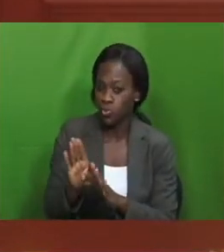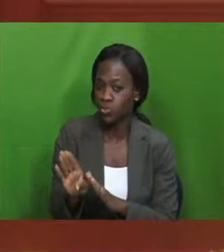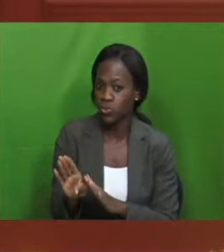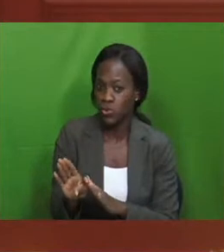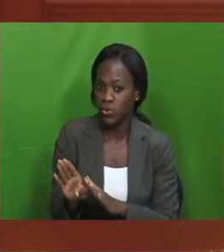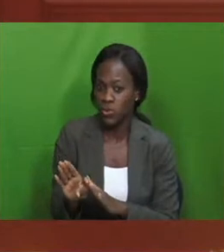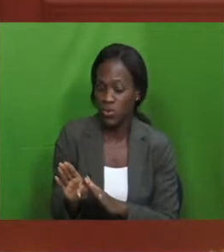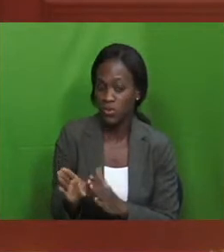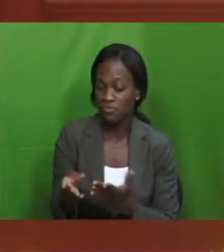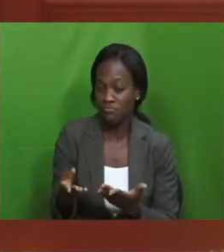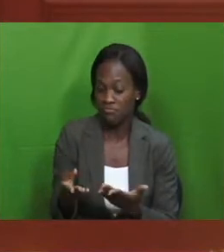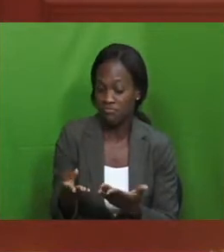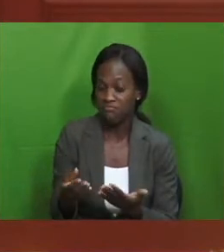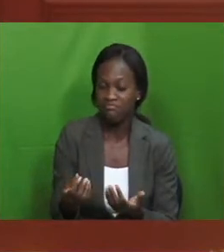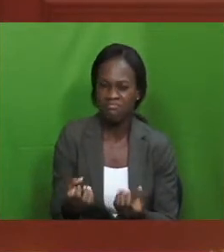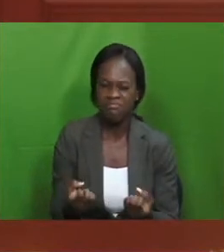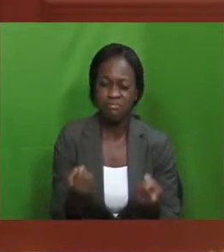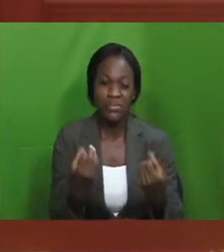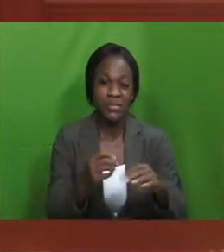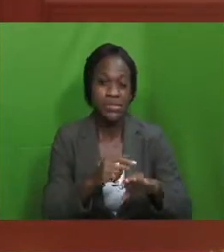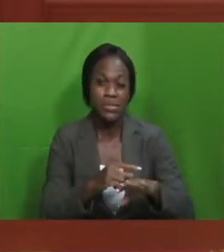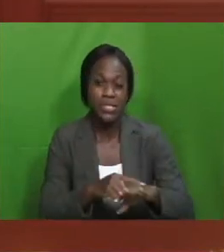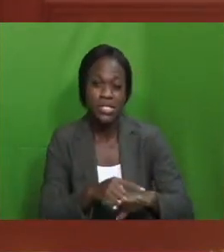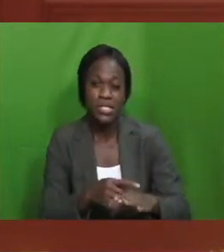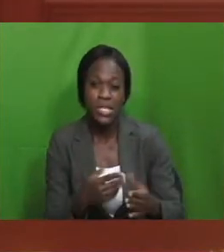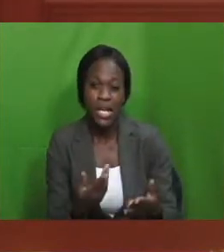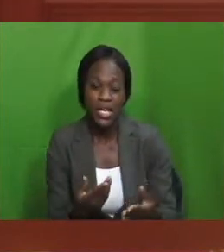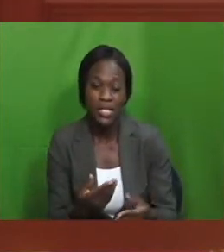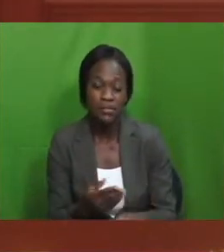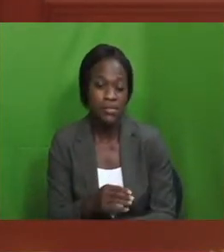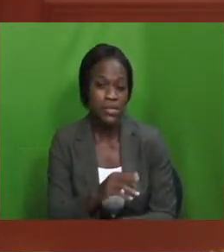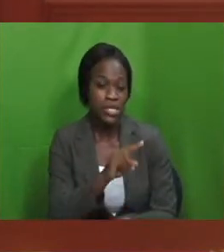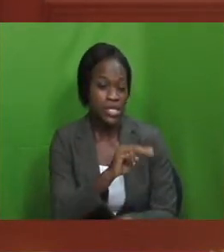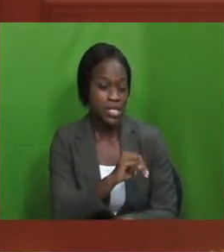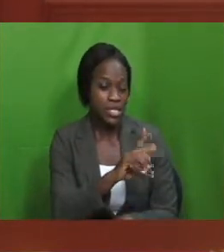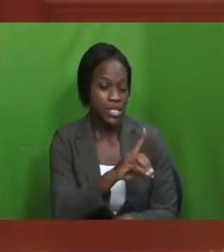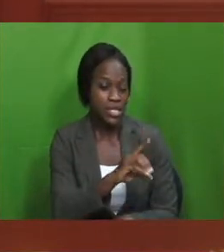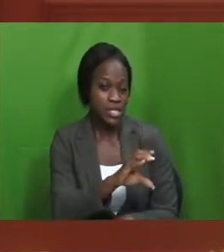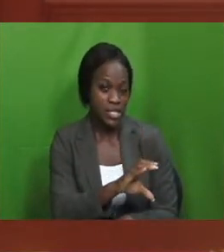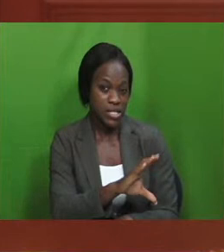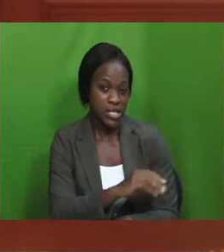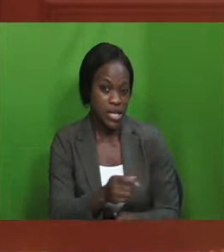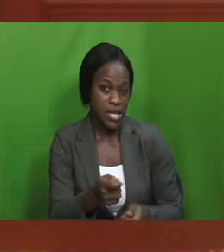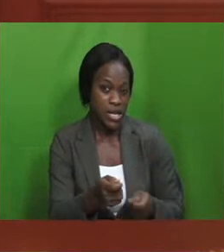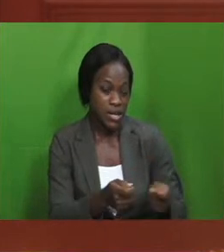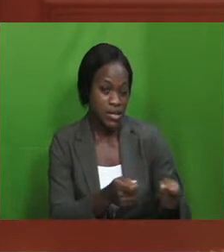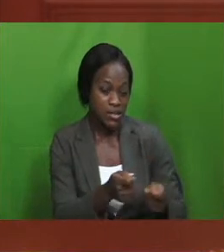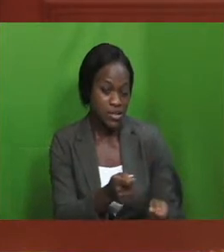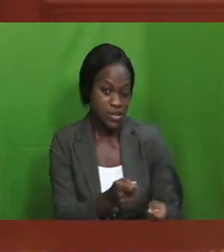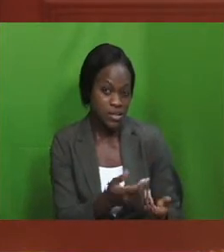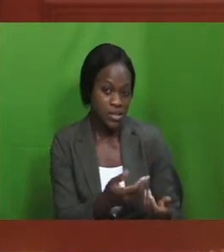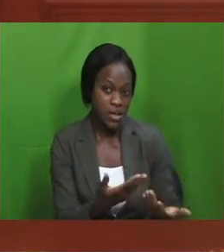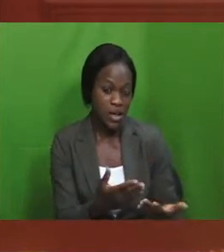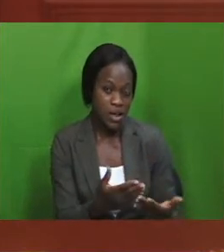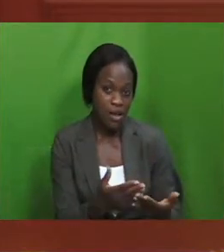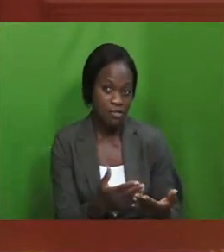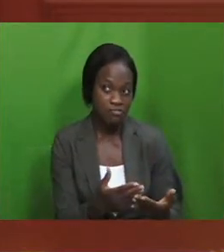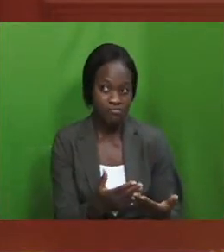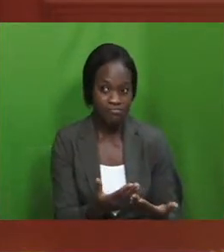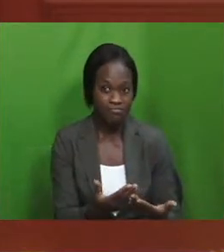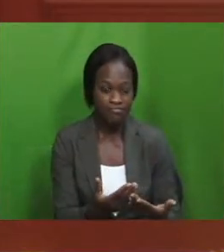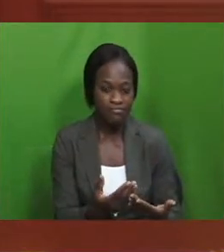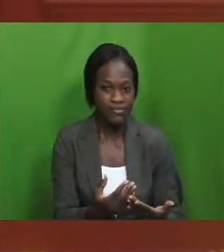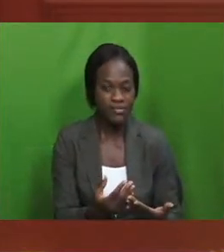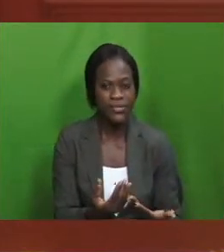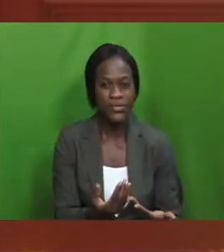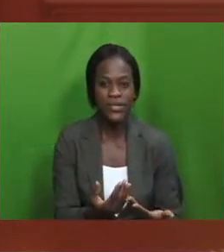Speaker, most often than not, the NDC and its administration under Professor Mills and President John